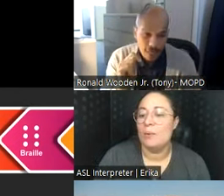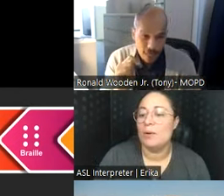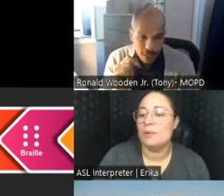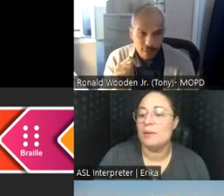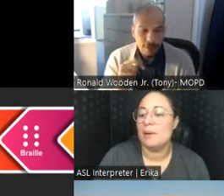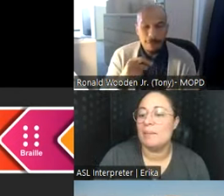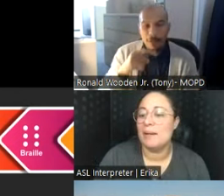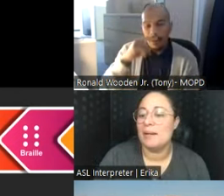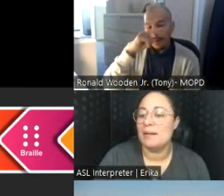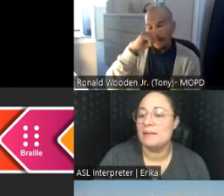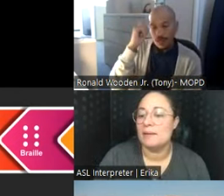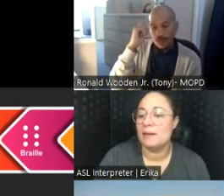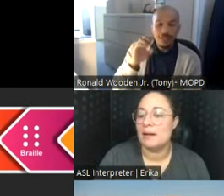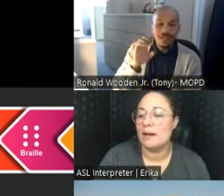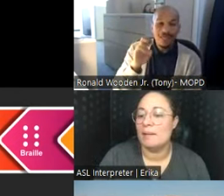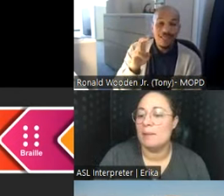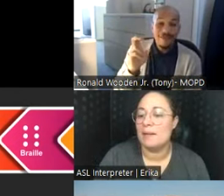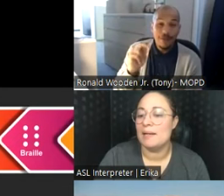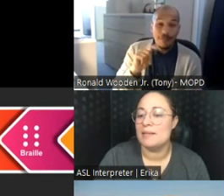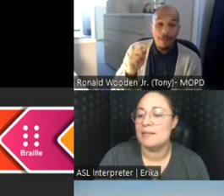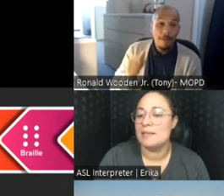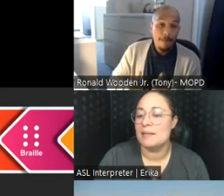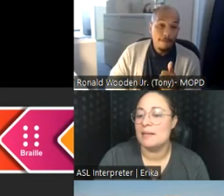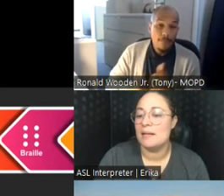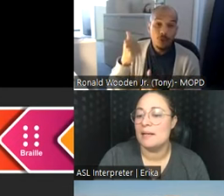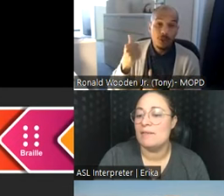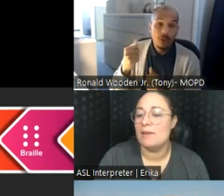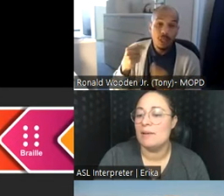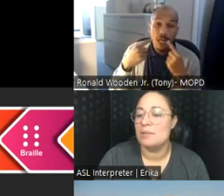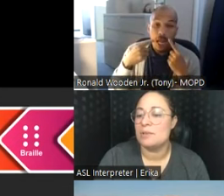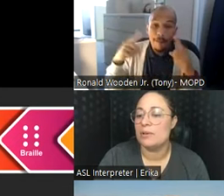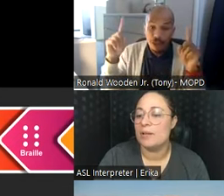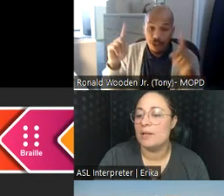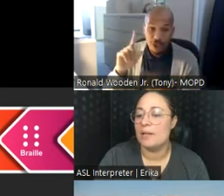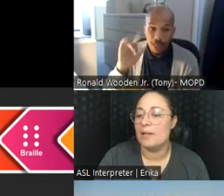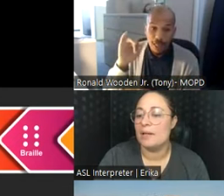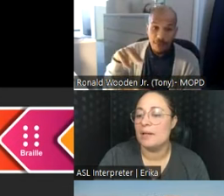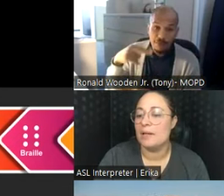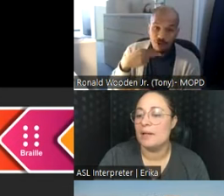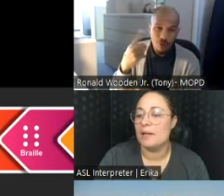We don't really recommend it because even the majority